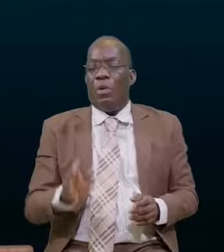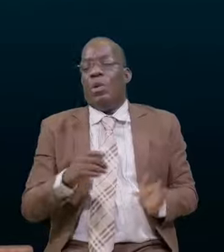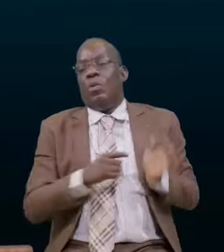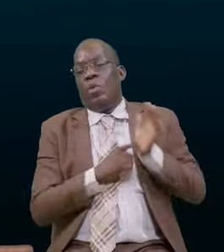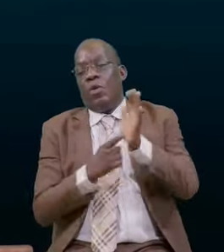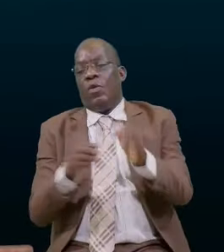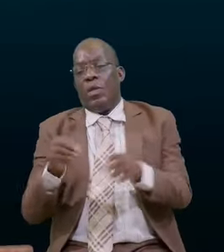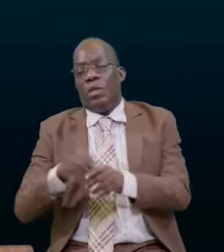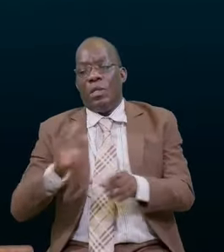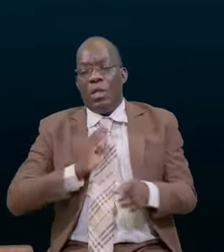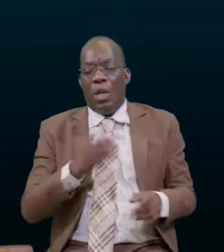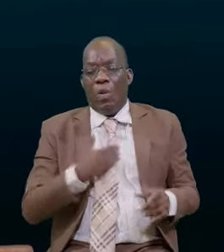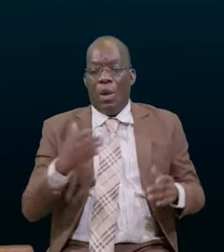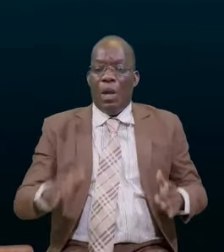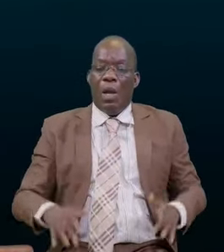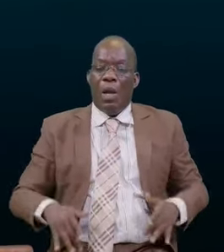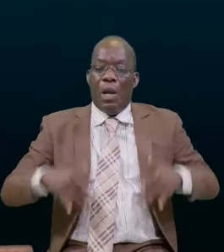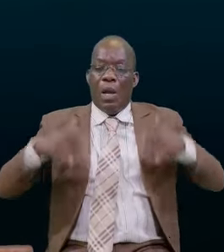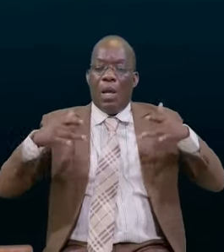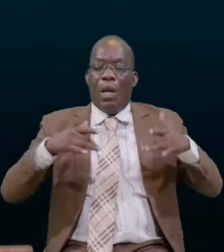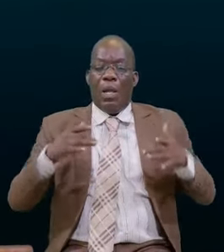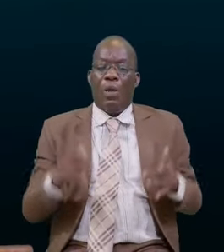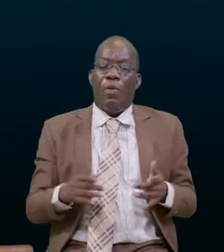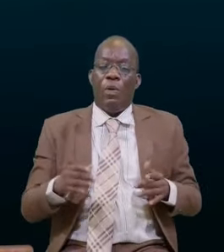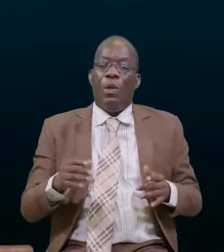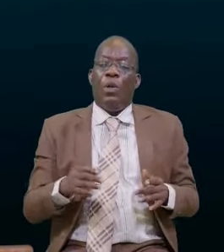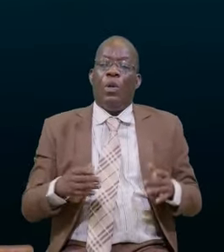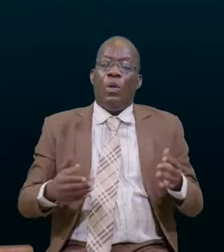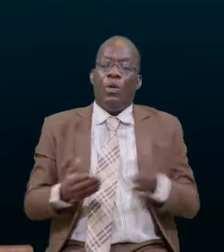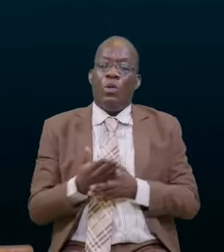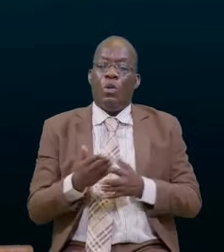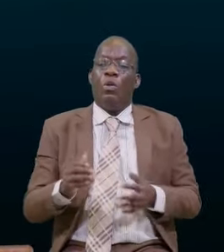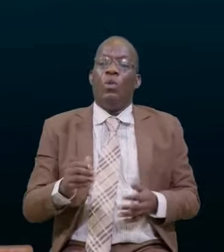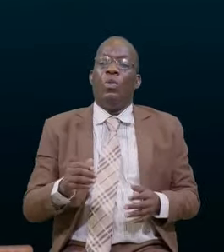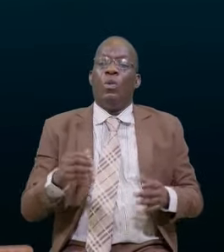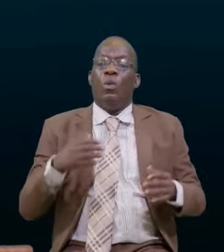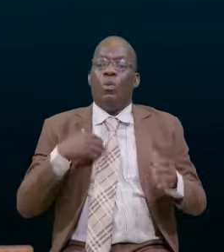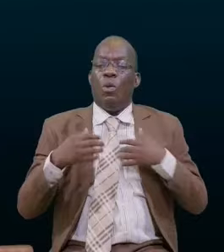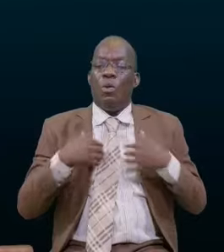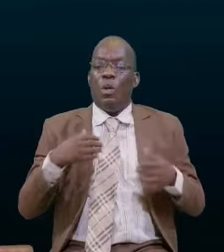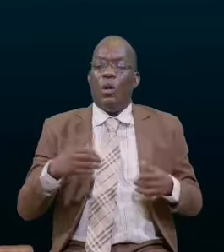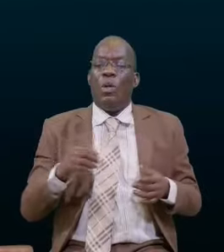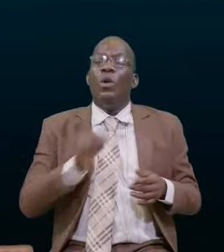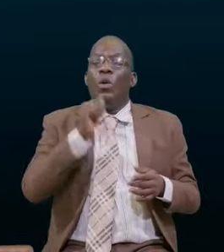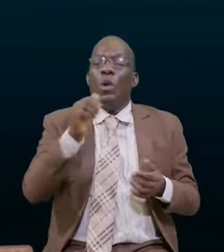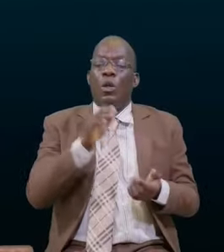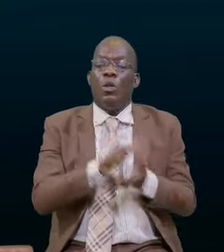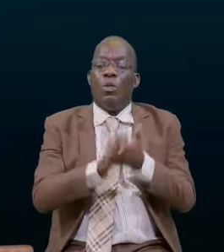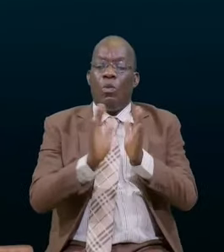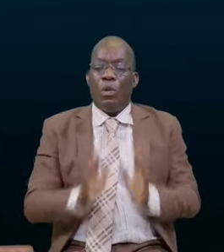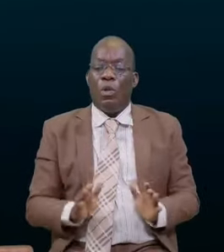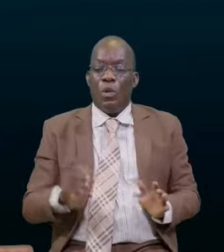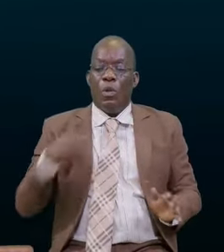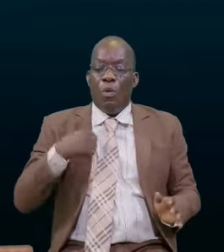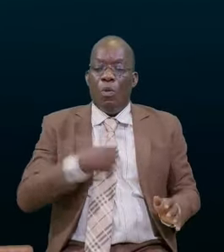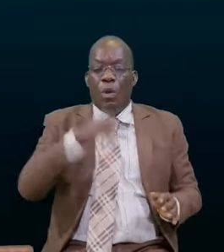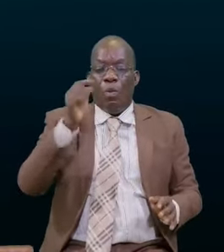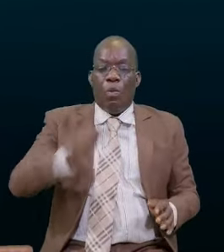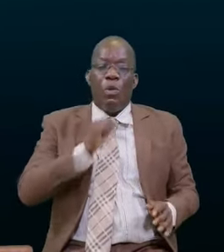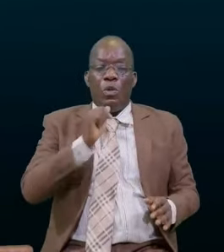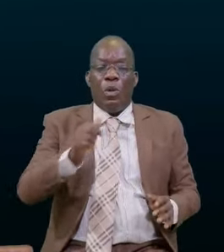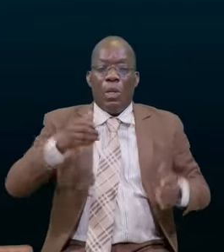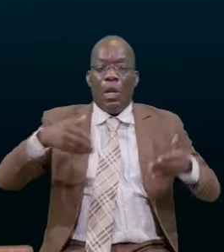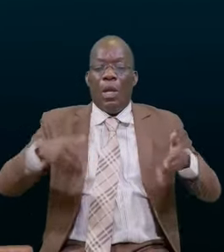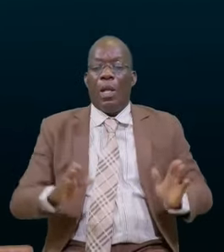grumbling through unbelief we shouldn't allow the enemy to hinder us from getting to the